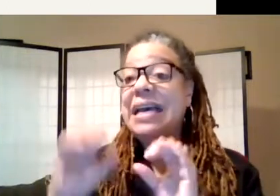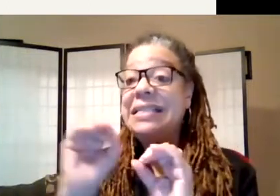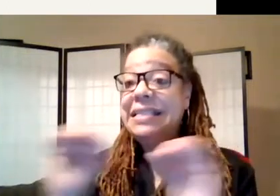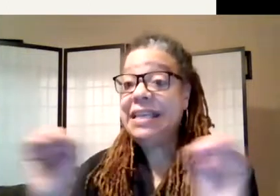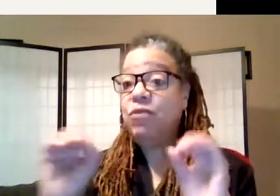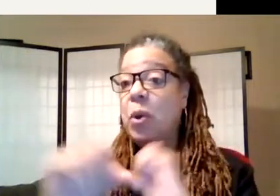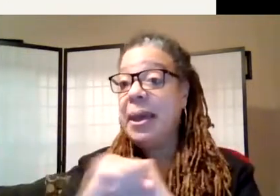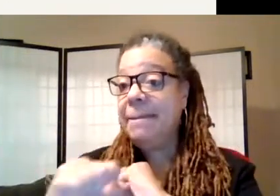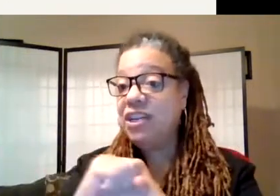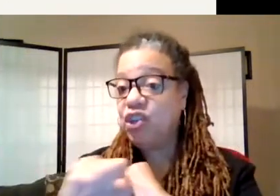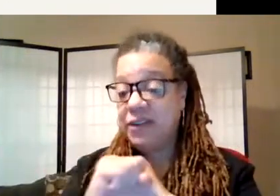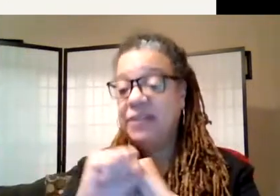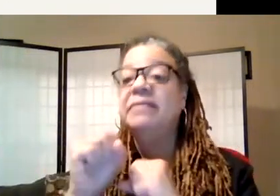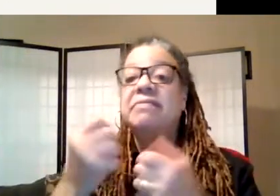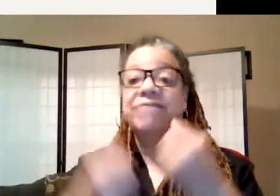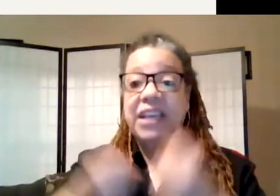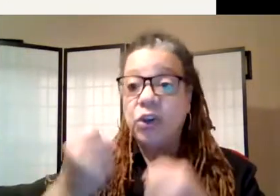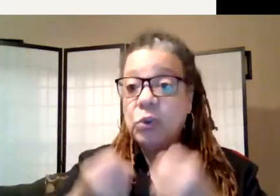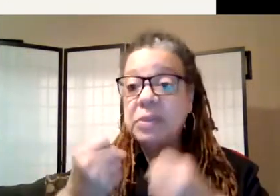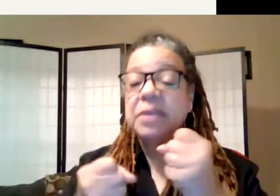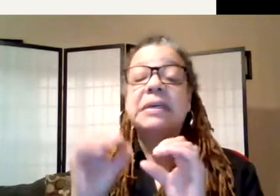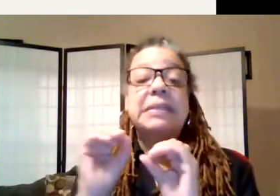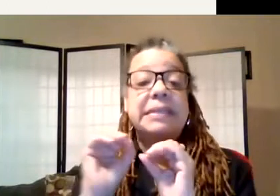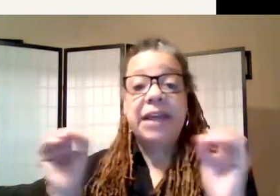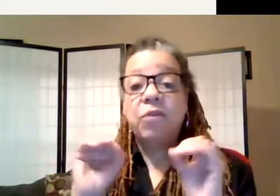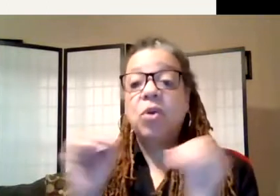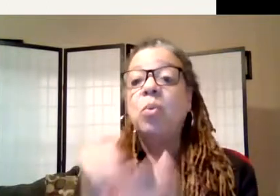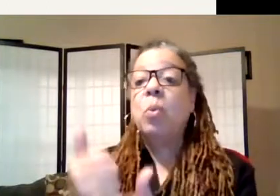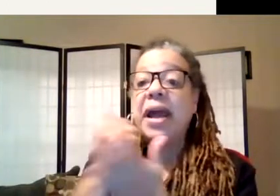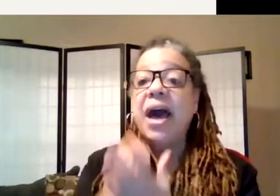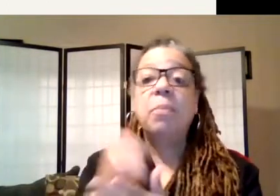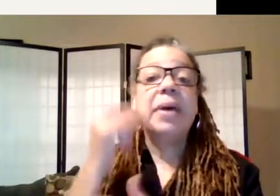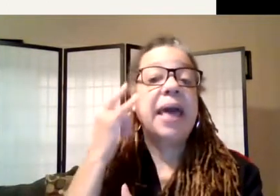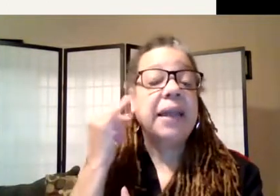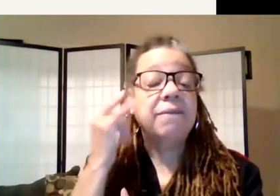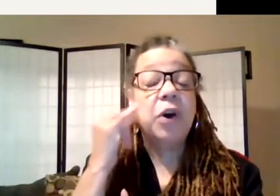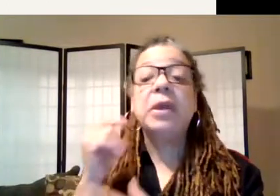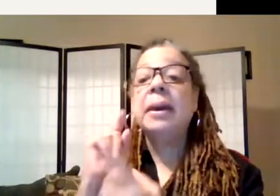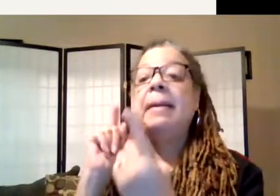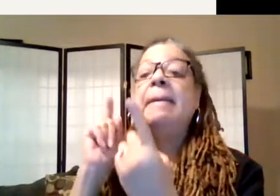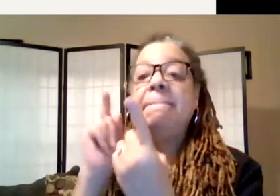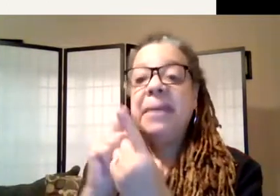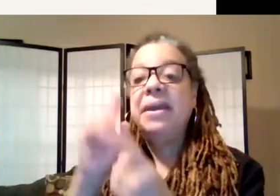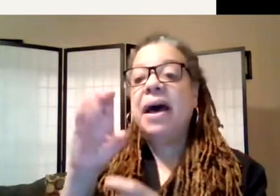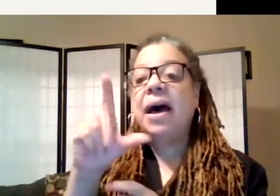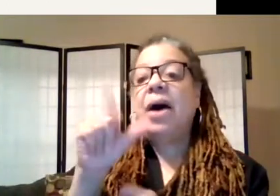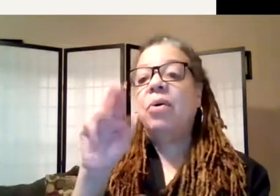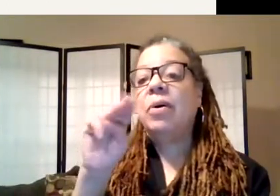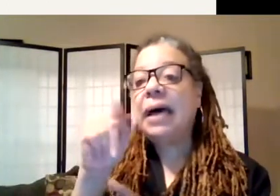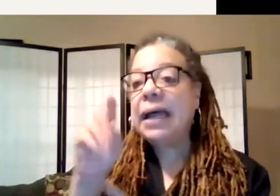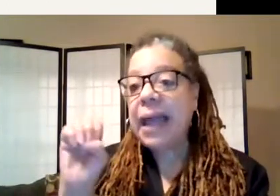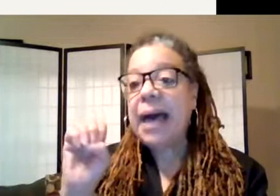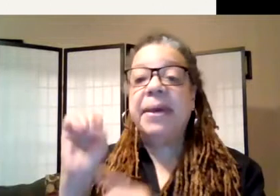The increased use of electric vehicles and zero-emission vehicles will help California meet our climate goals and drive additional demand and infrastructure, including upgrades